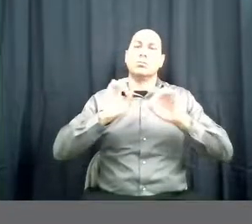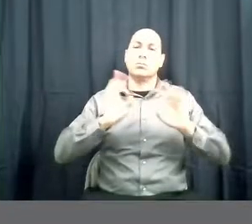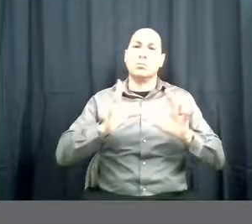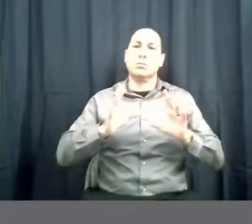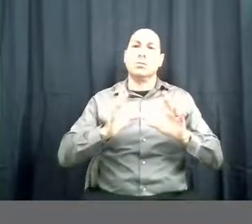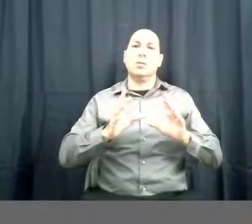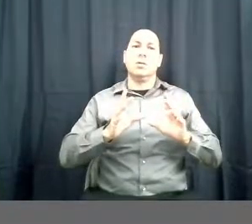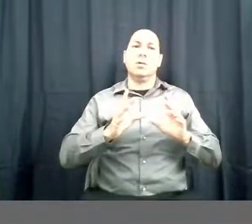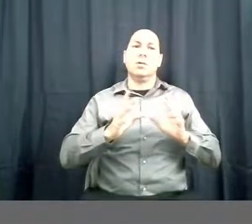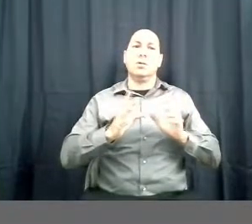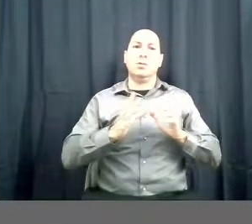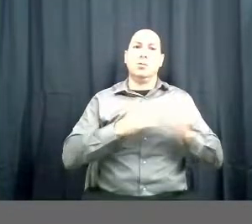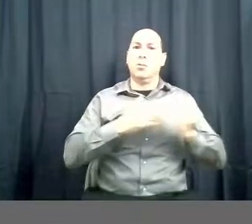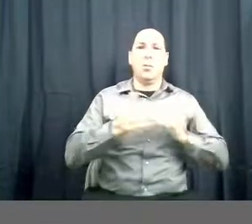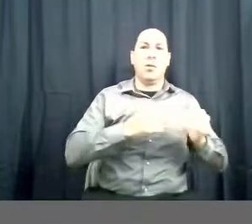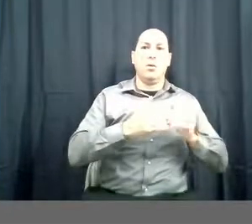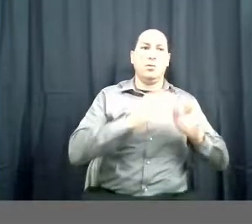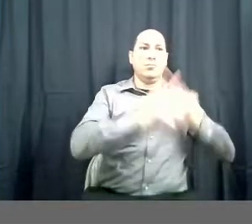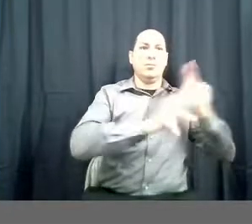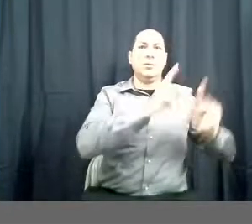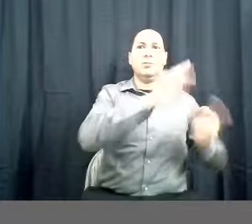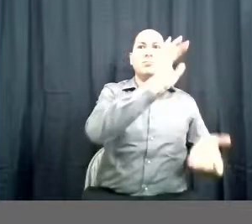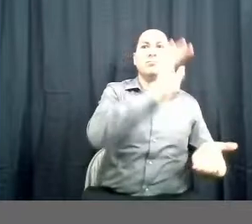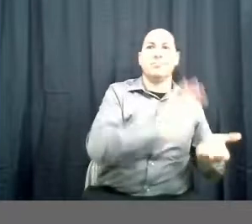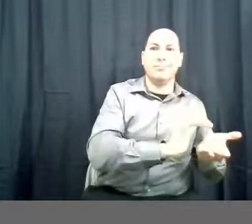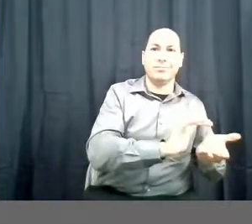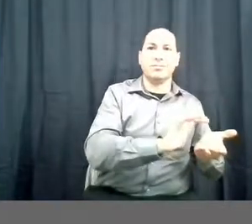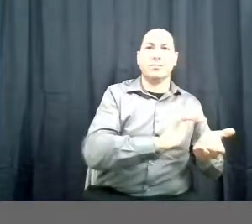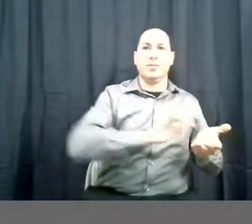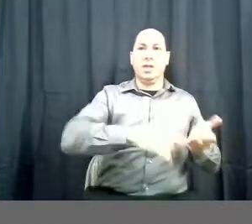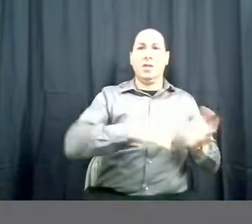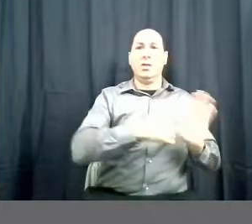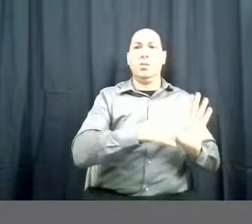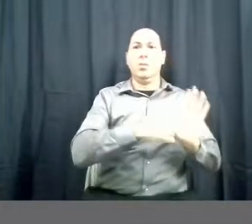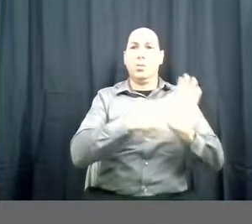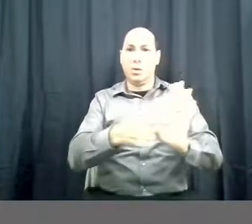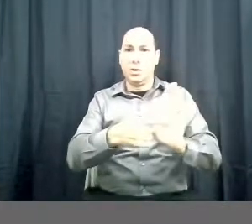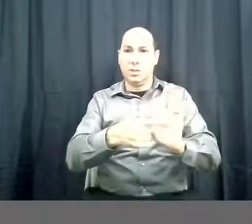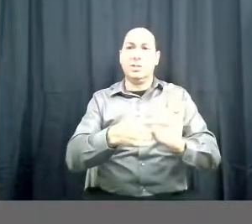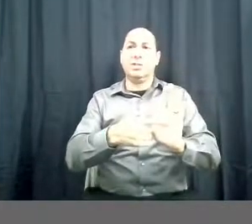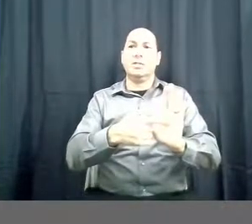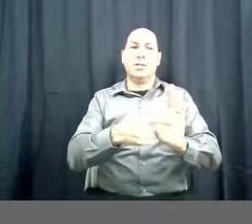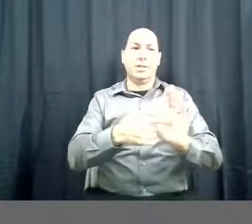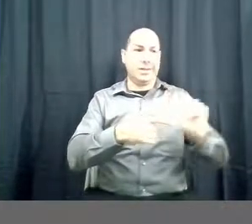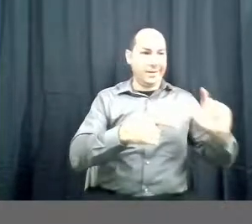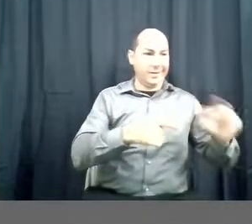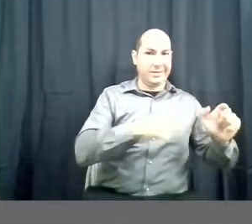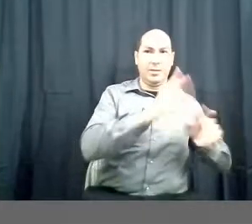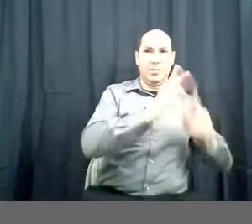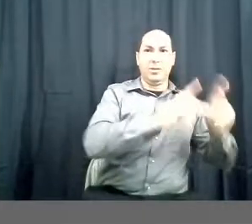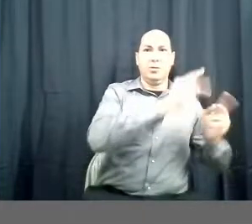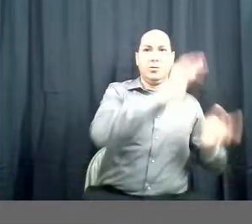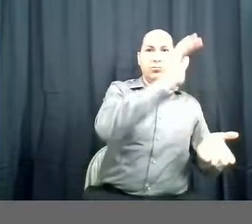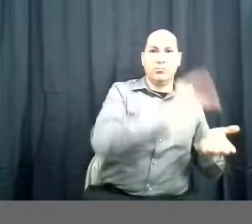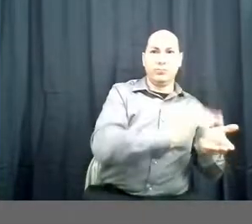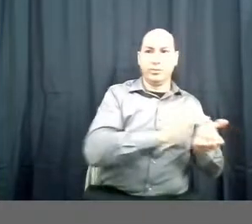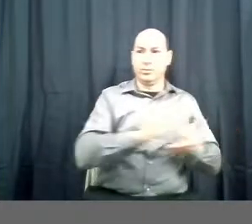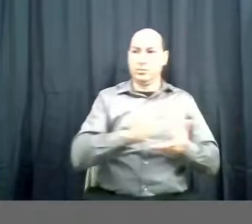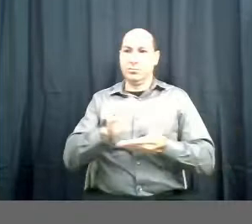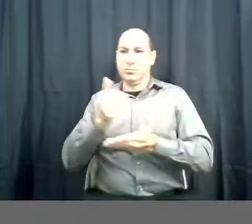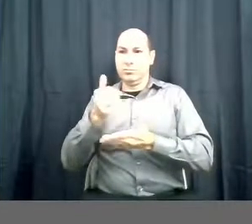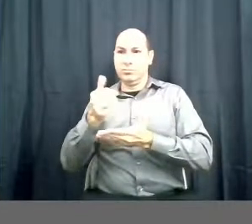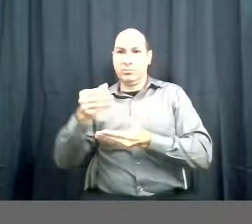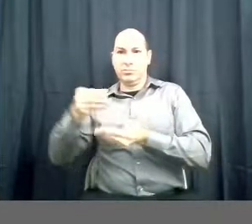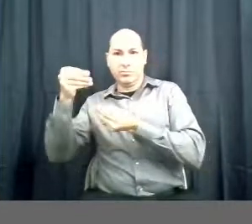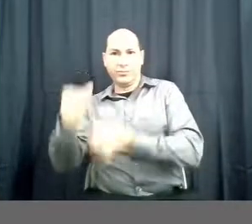decrease. Population decrease is not reflected in a decrease in the Medicaid population, which are two different things. The fact